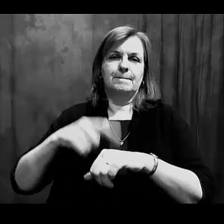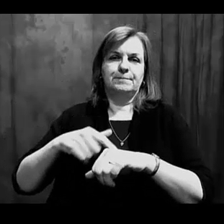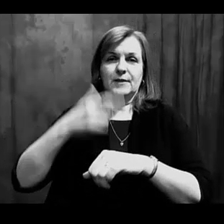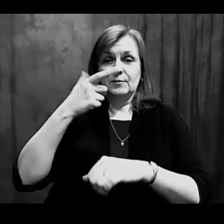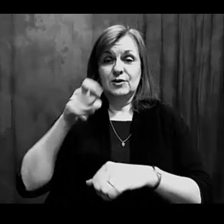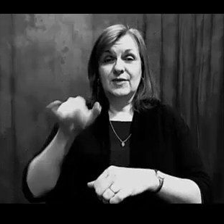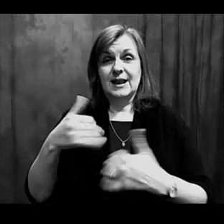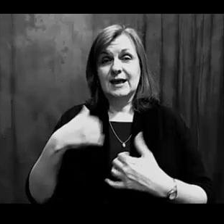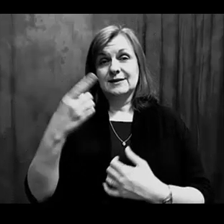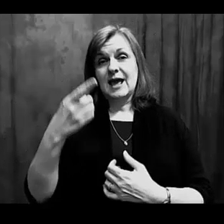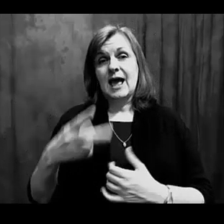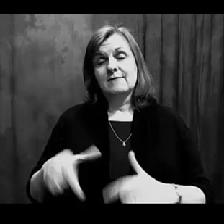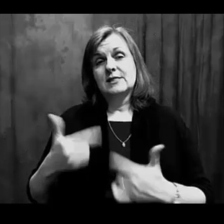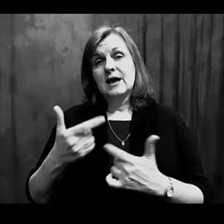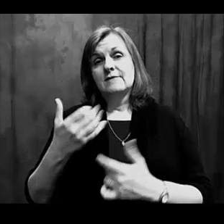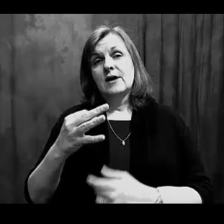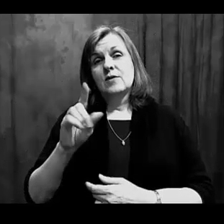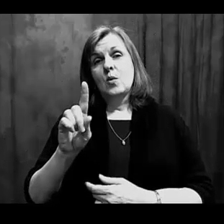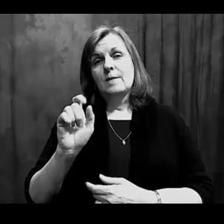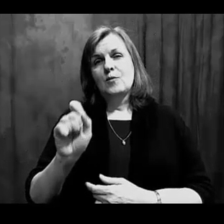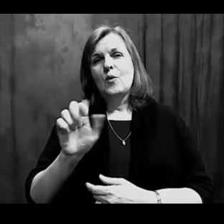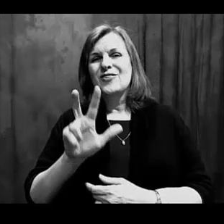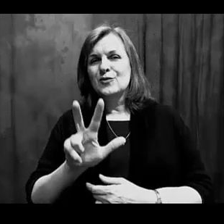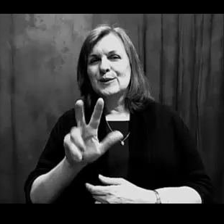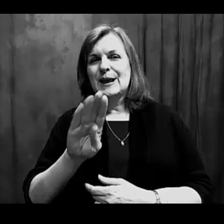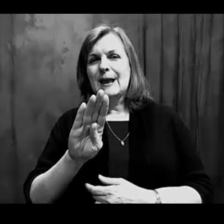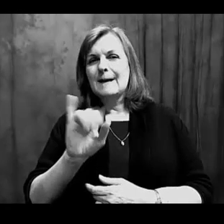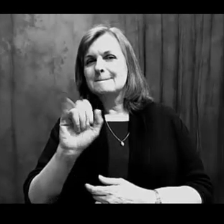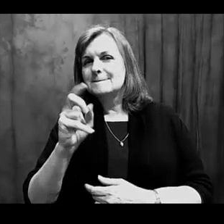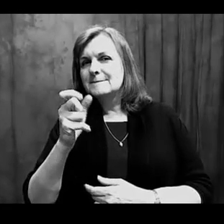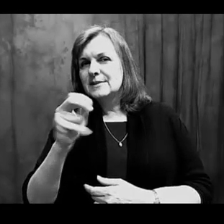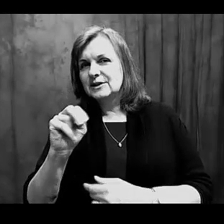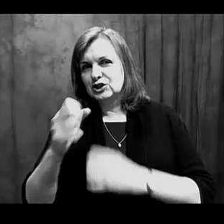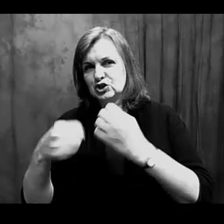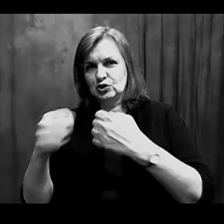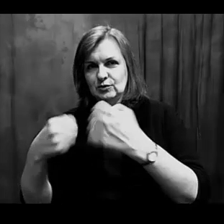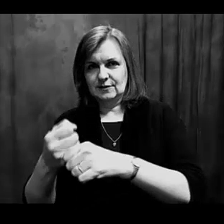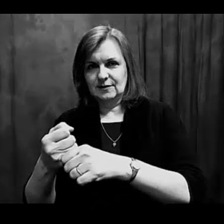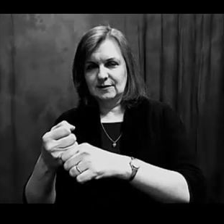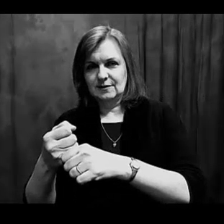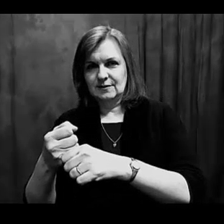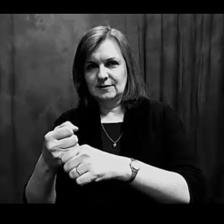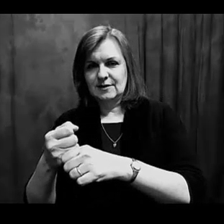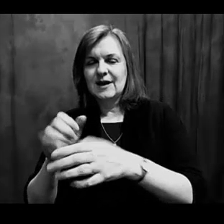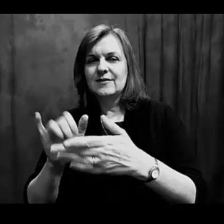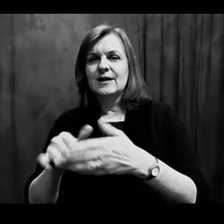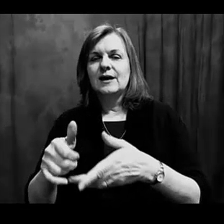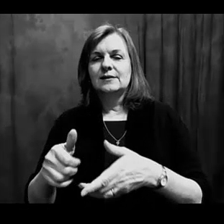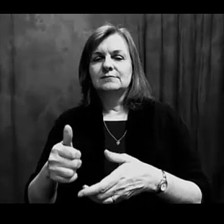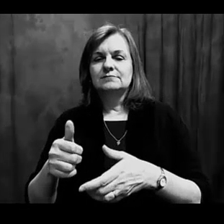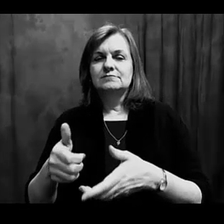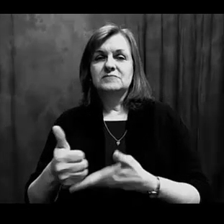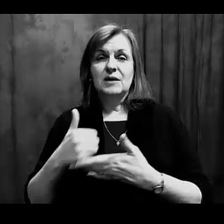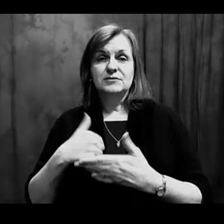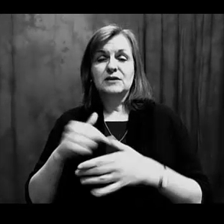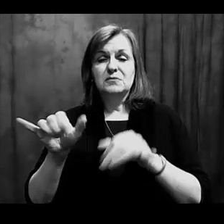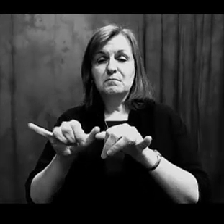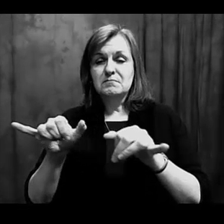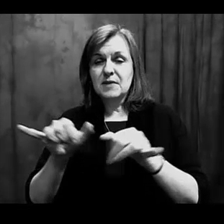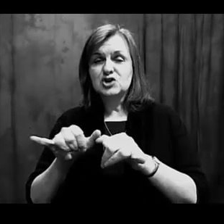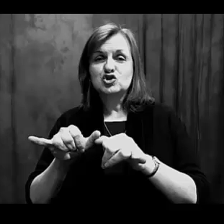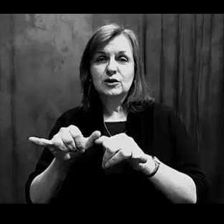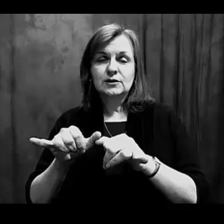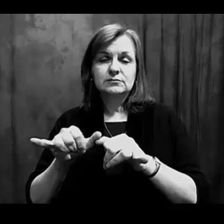time periods, because it has a half-life of about 1.3 billion years. This allows us to look at much